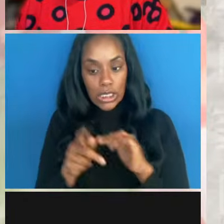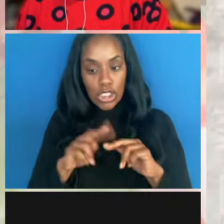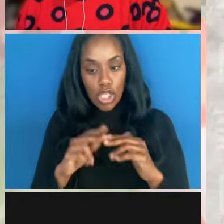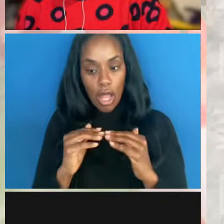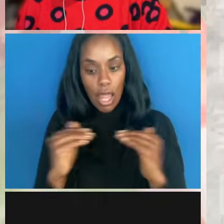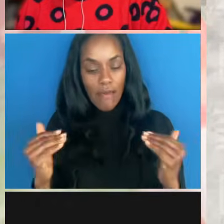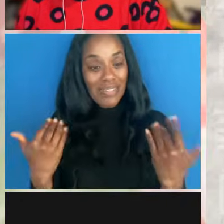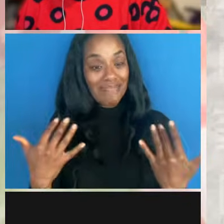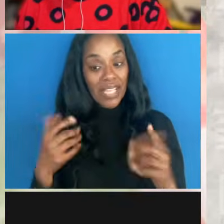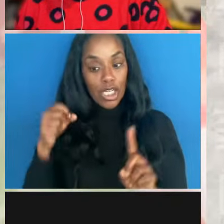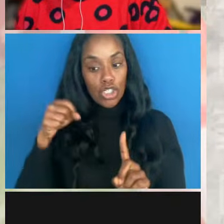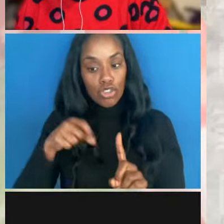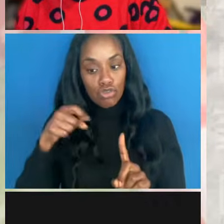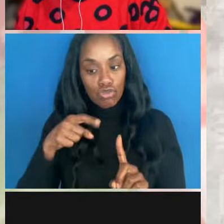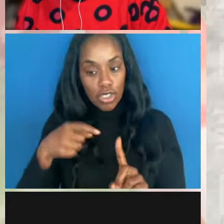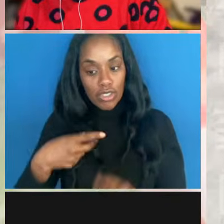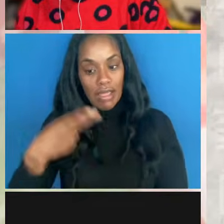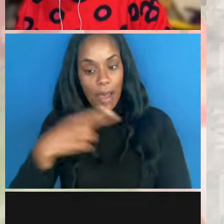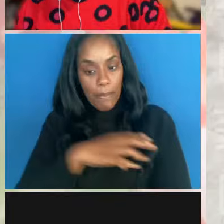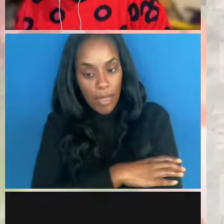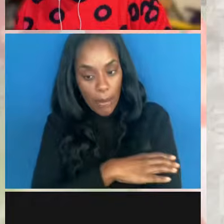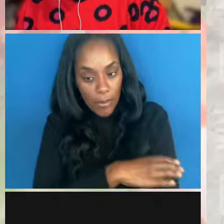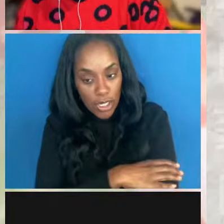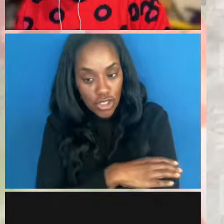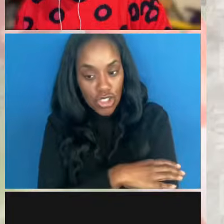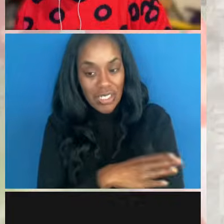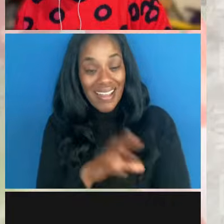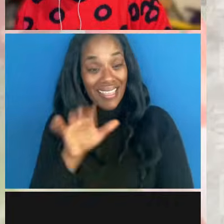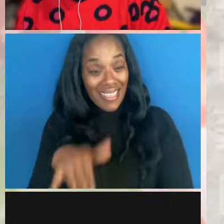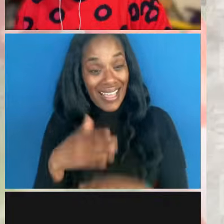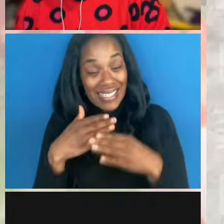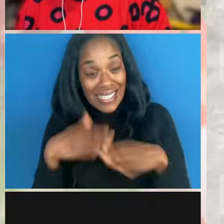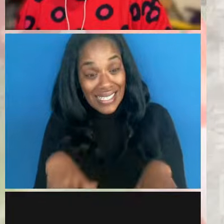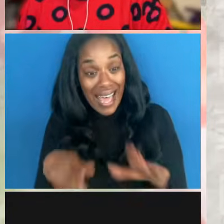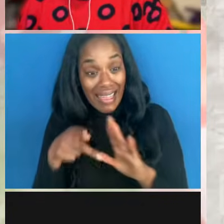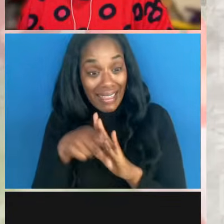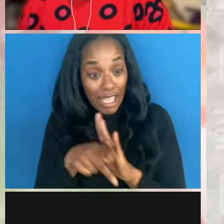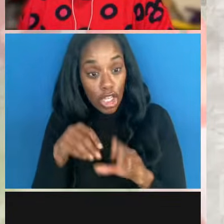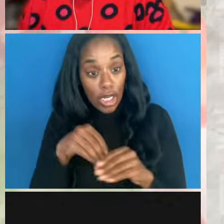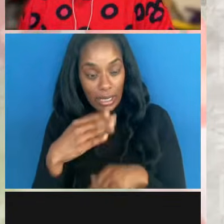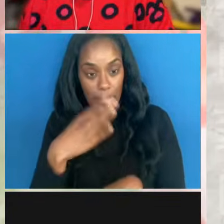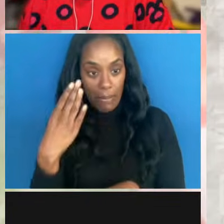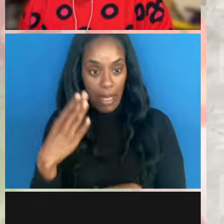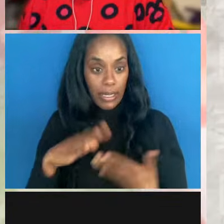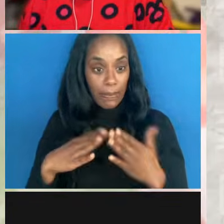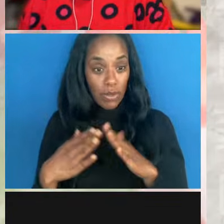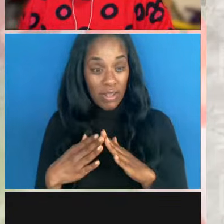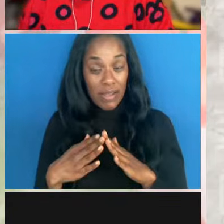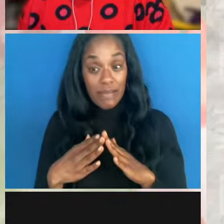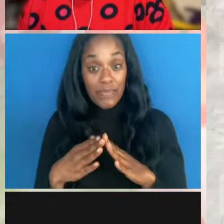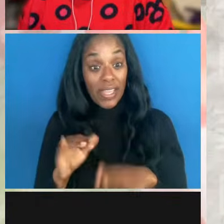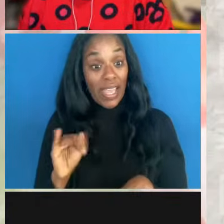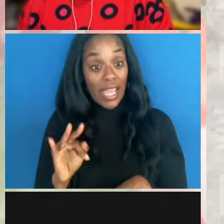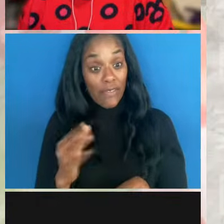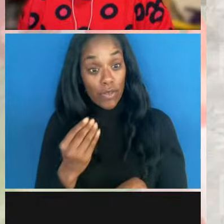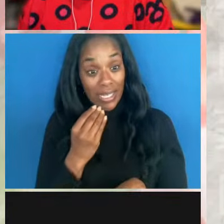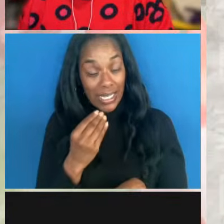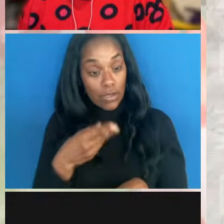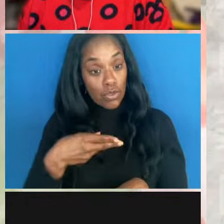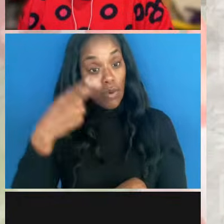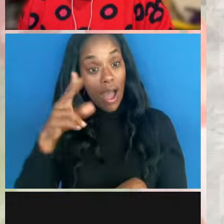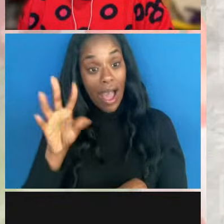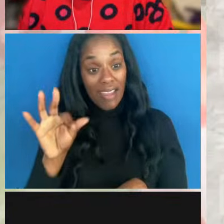killer in the Black community. And so, having a diet that's too high in fat is bad. Having a diet